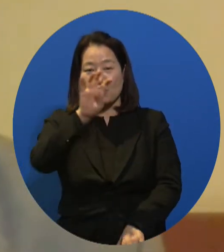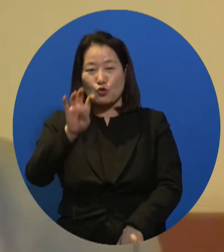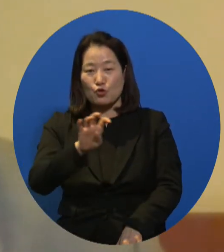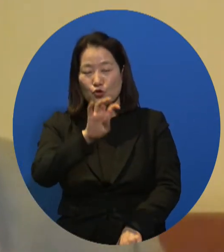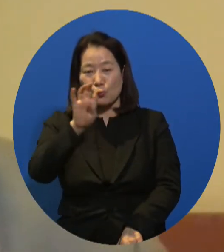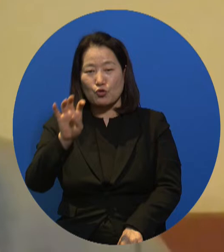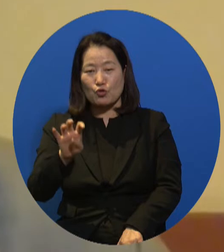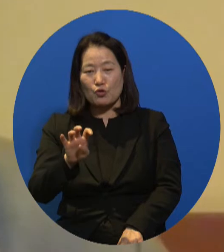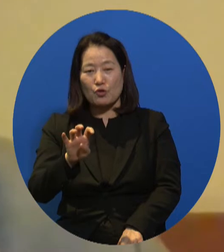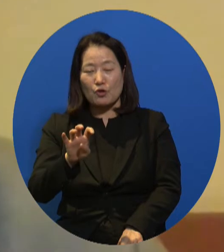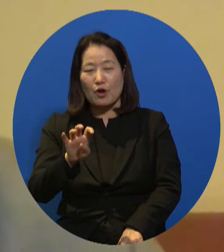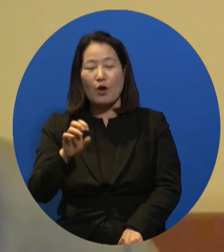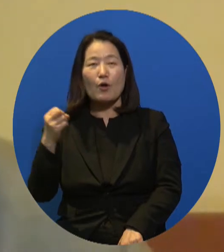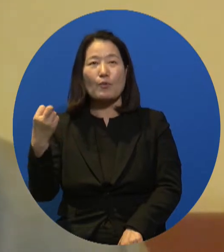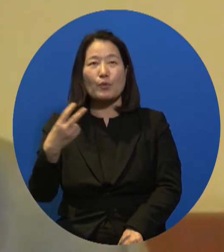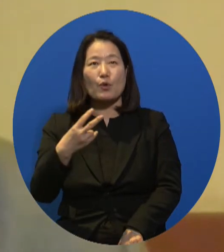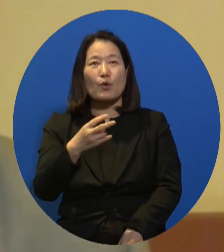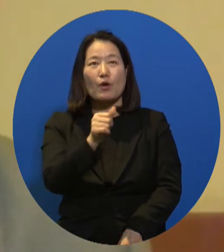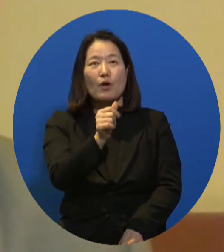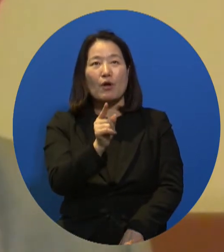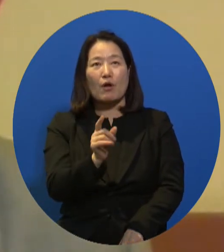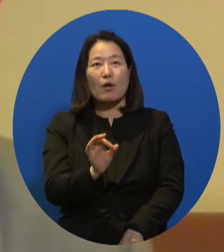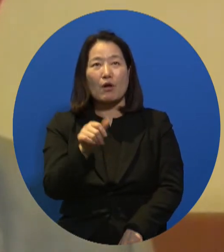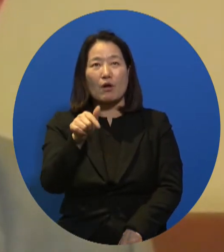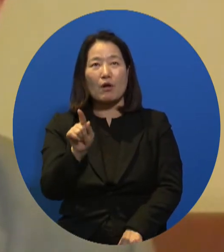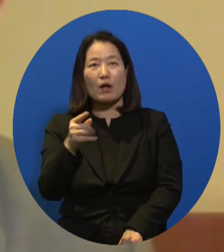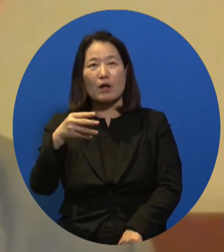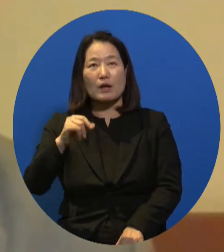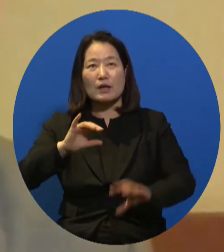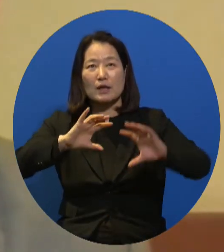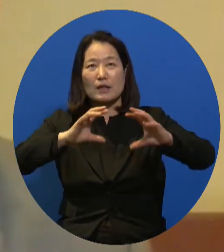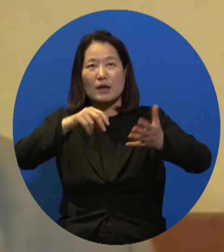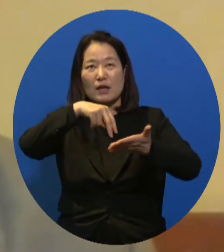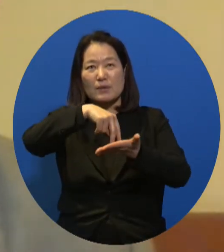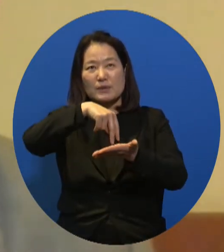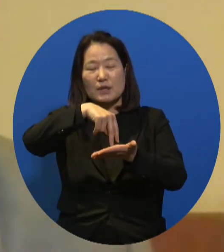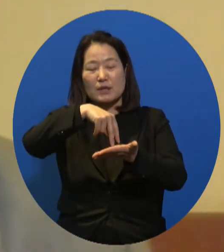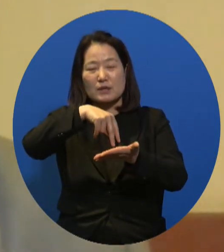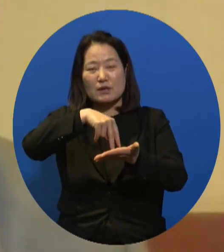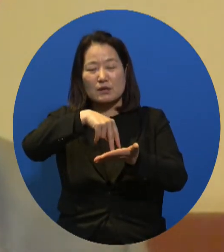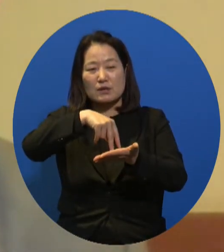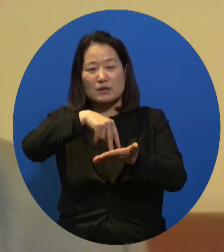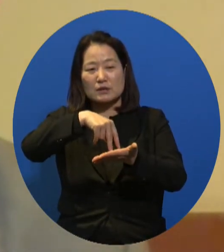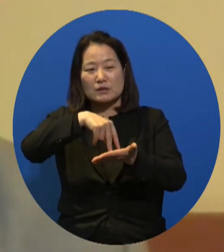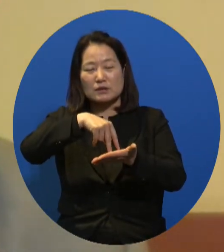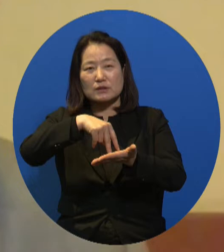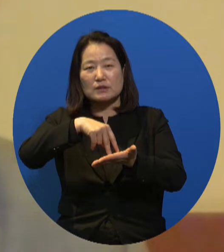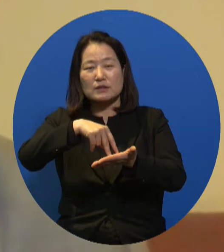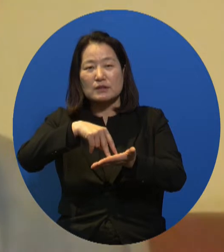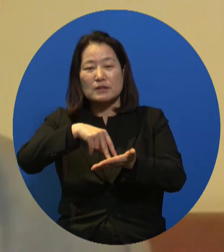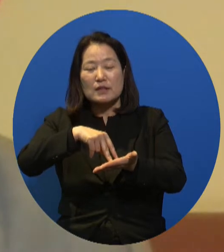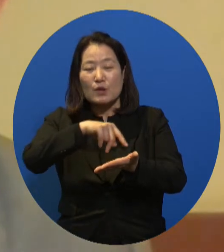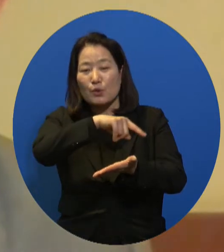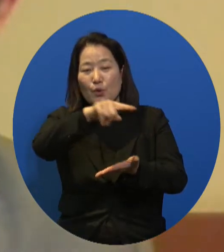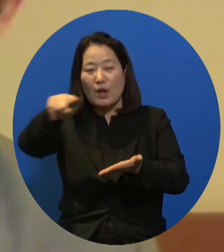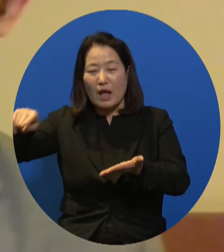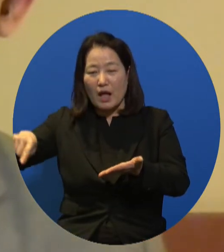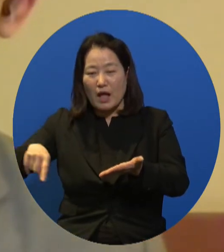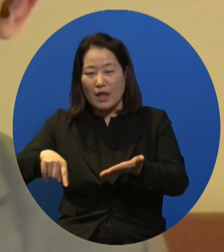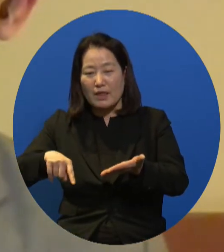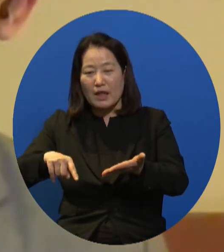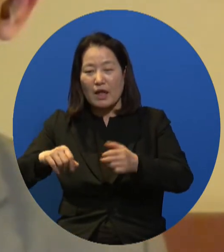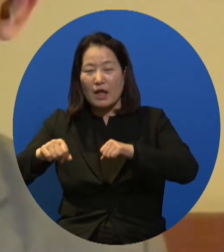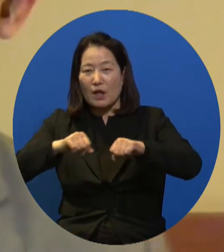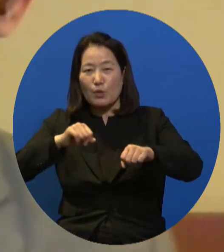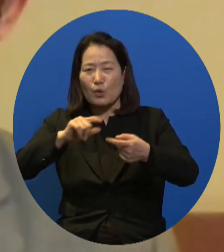persons with disabilities in Hungary and who have the ability to speak out clearly against policies and practices